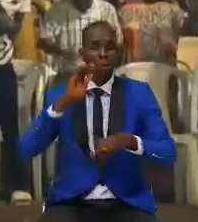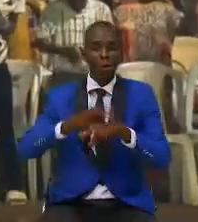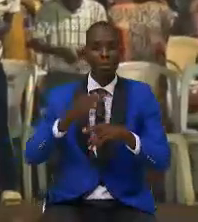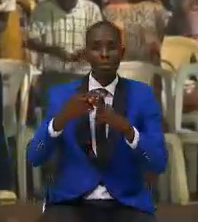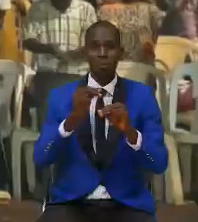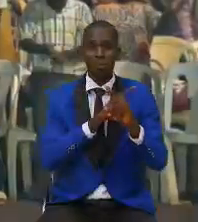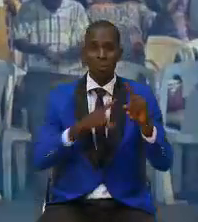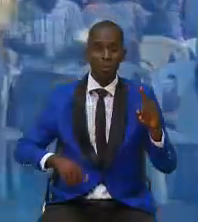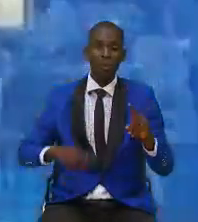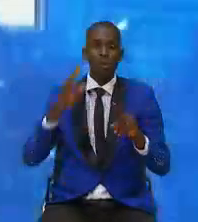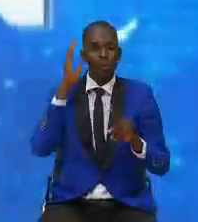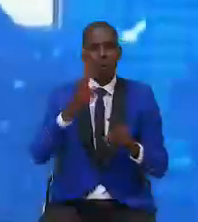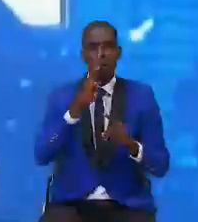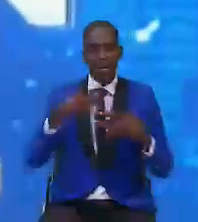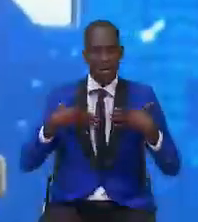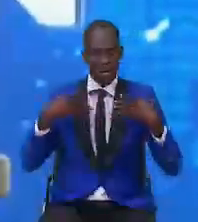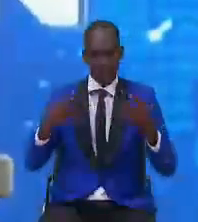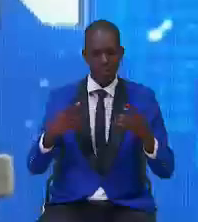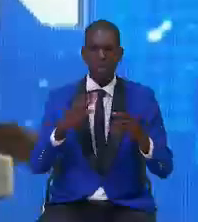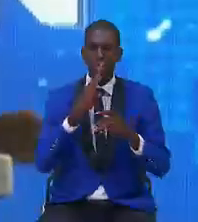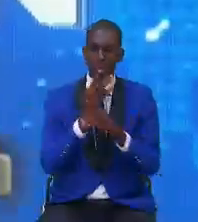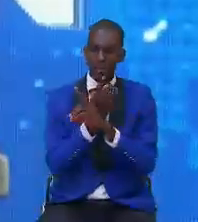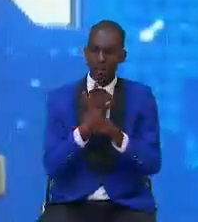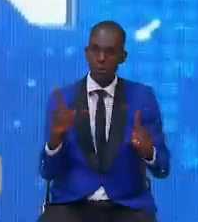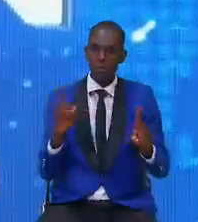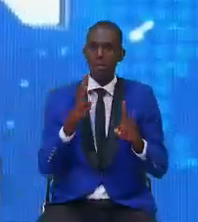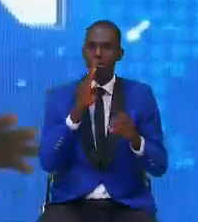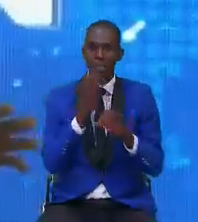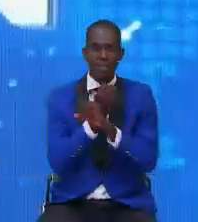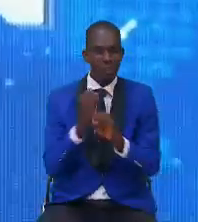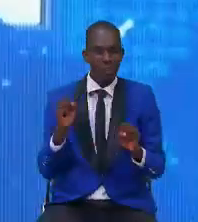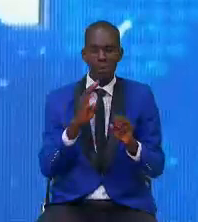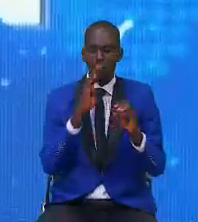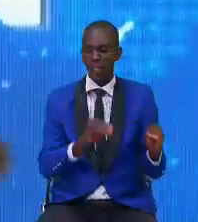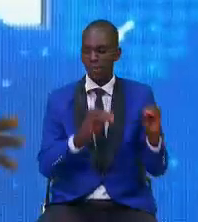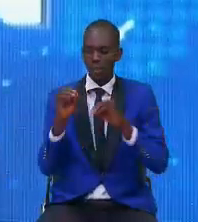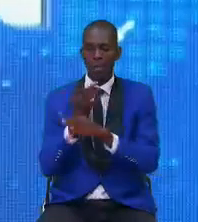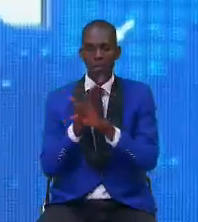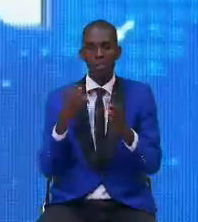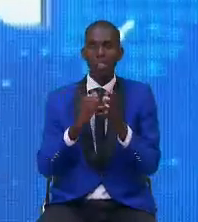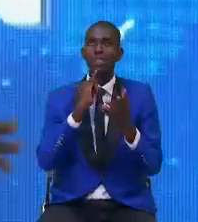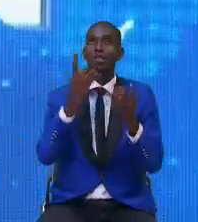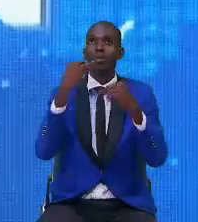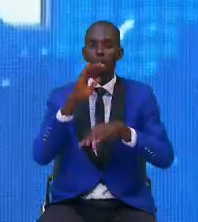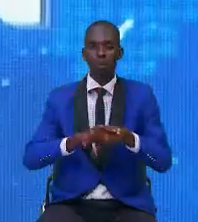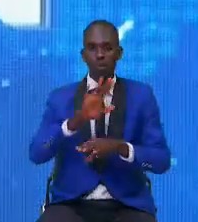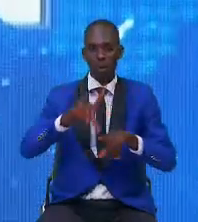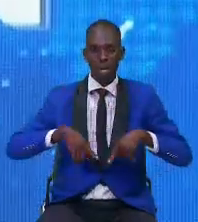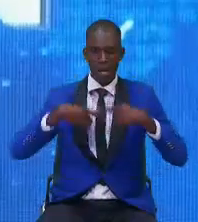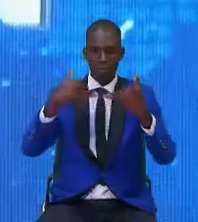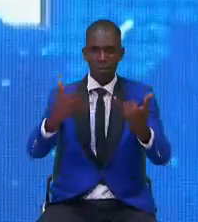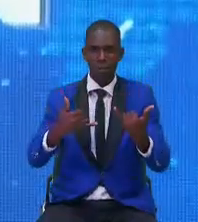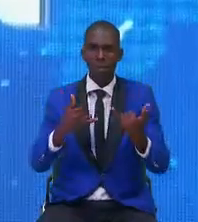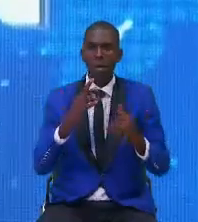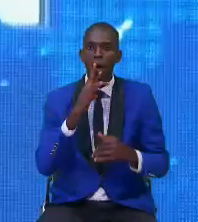Whosoever shall call on the name of the Lord shall be healed, shall be delivered, shall be saved, shall be set free,